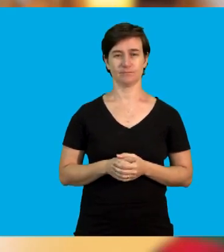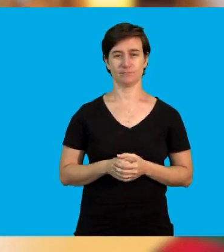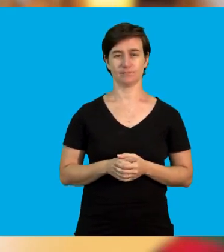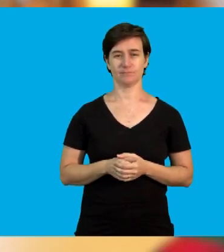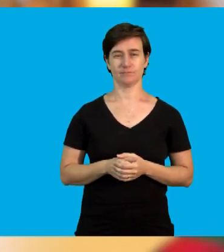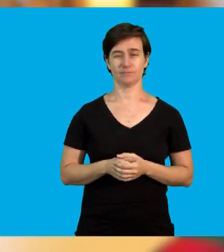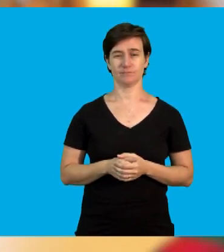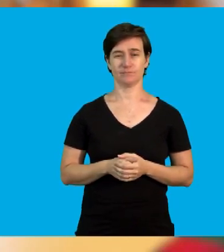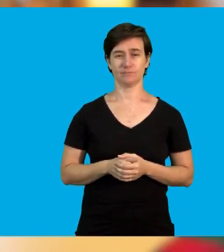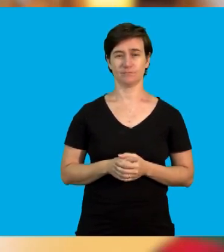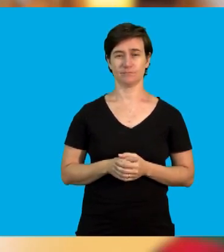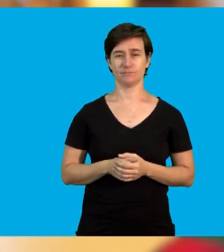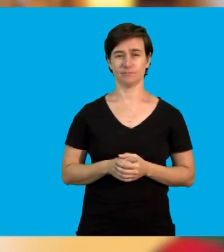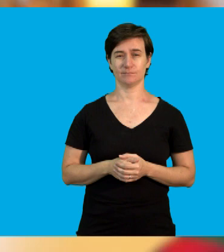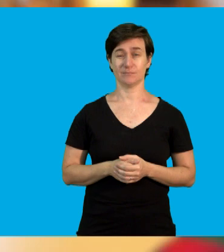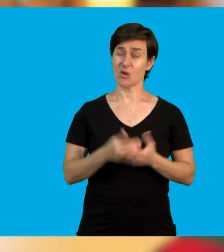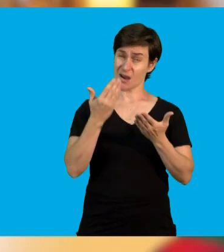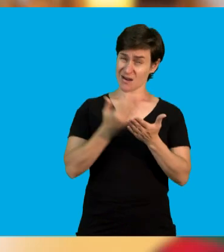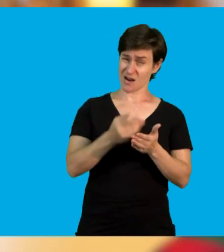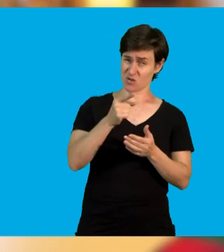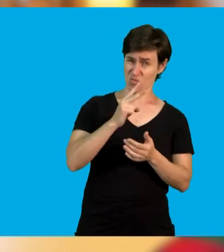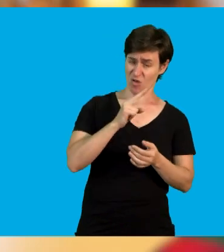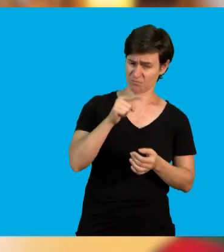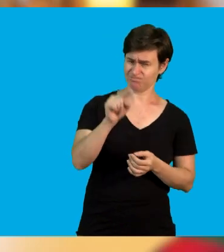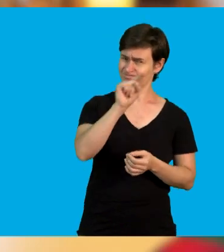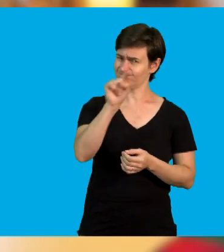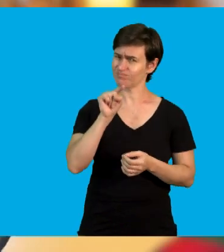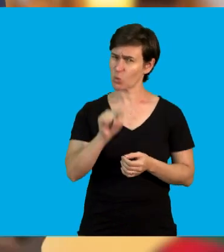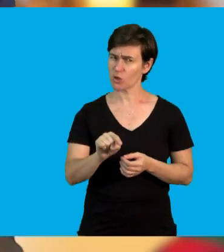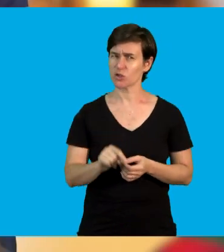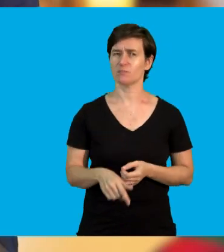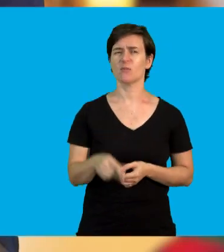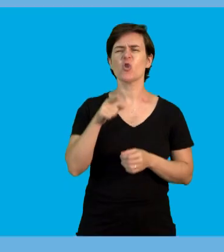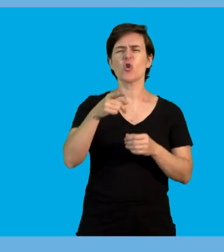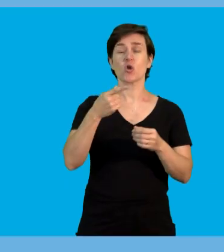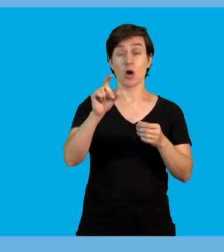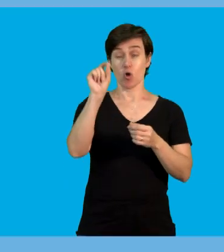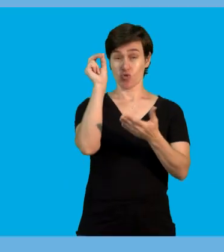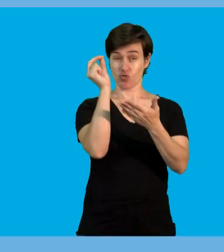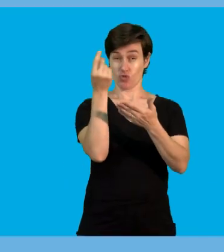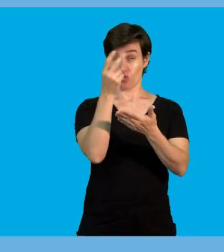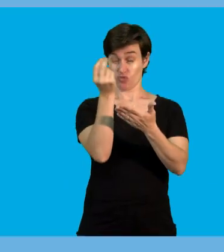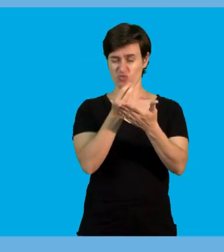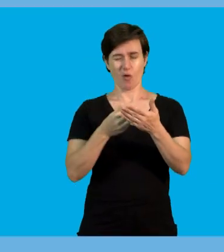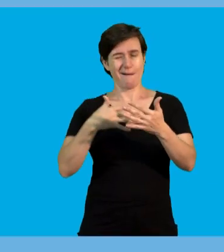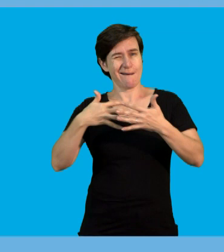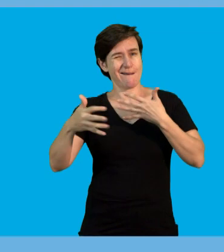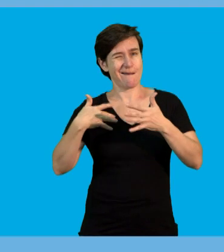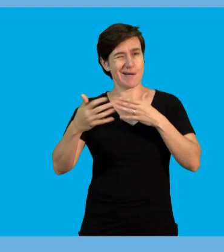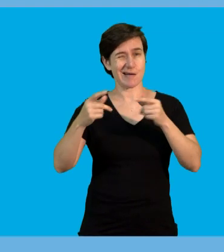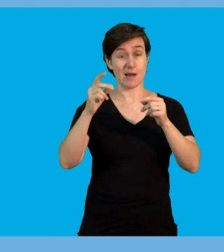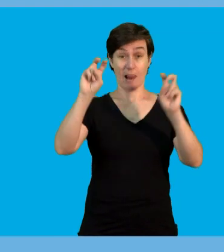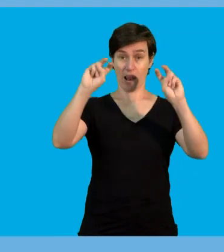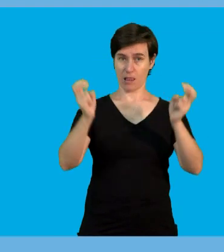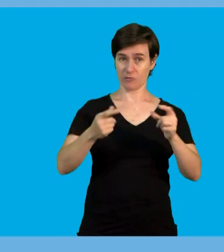Now, with what we know, can we then be able to answer this question that is asking us to draw an electric circuit? And in this